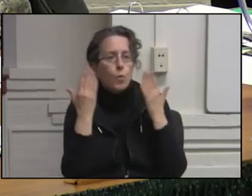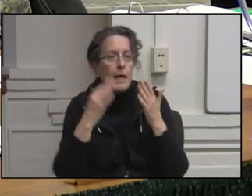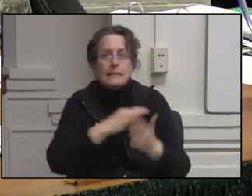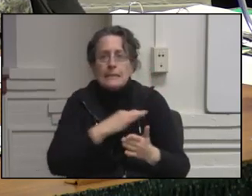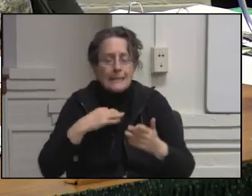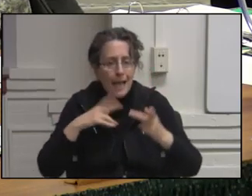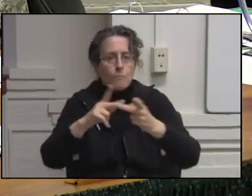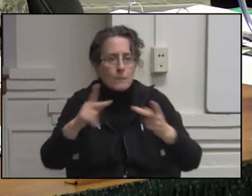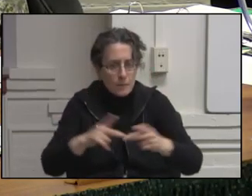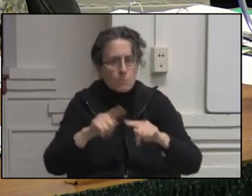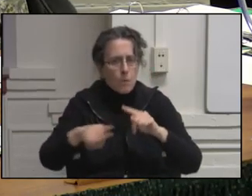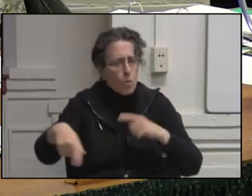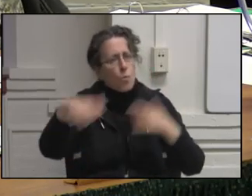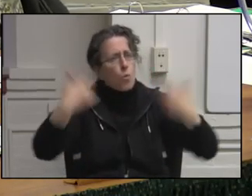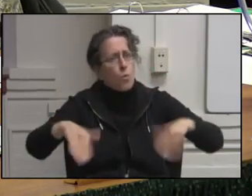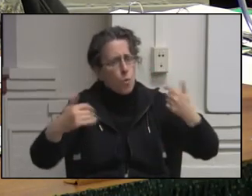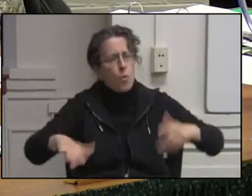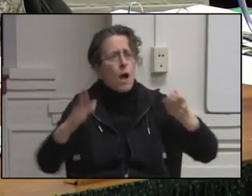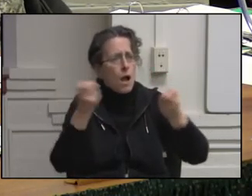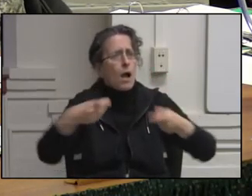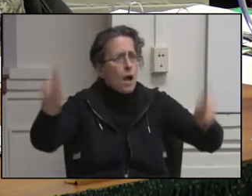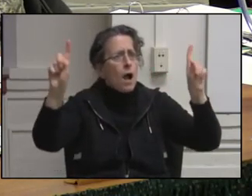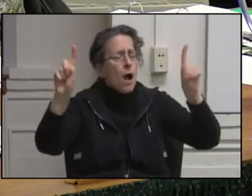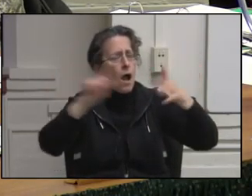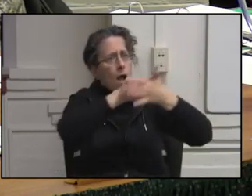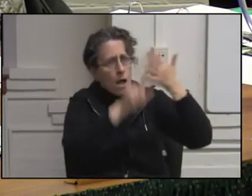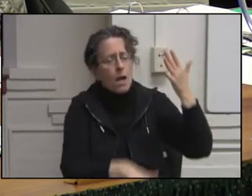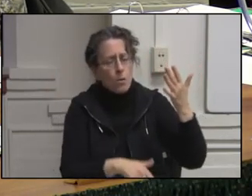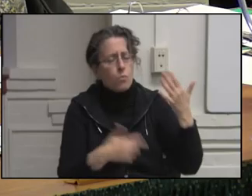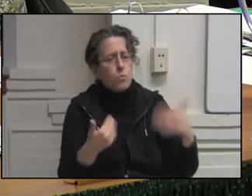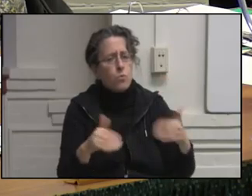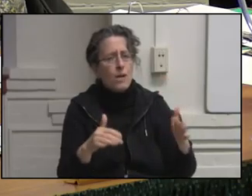few years. So I guess I'm just urging that we